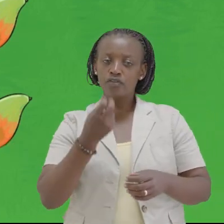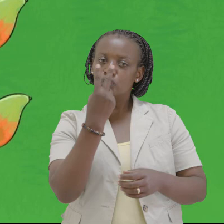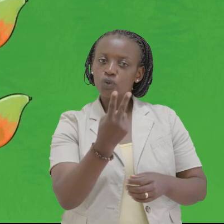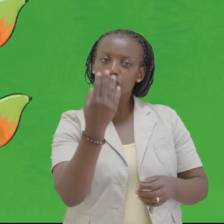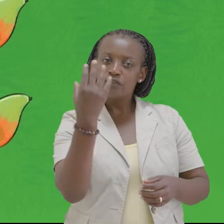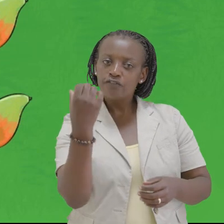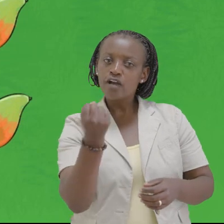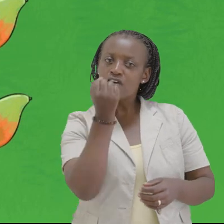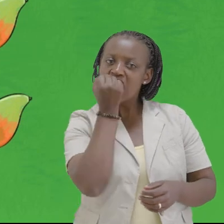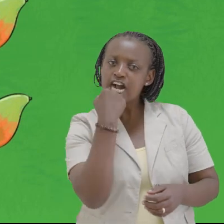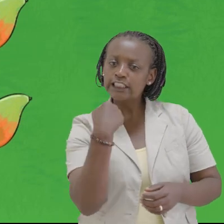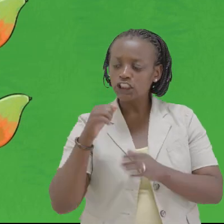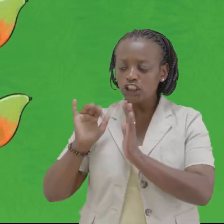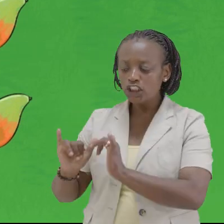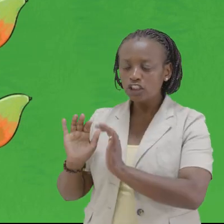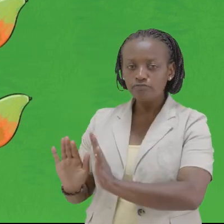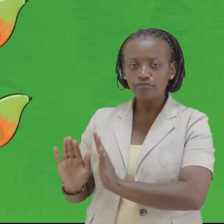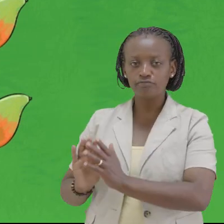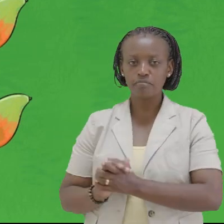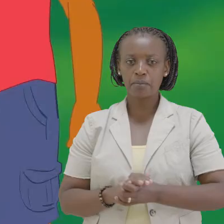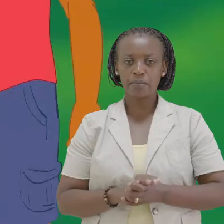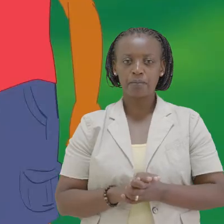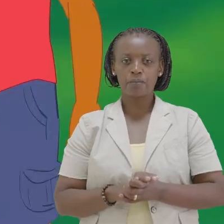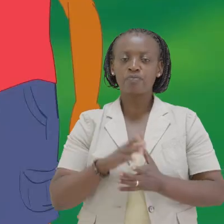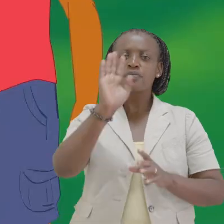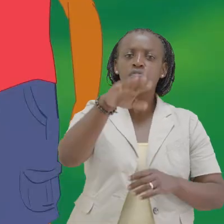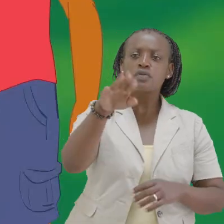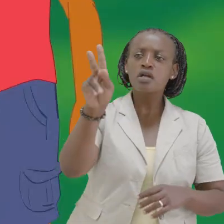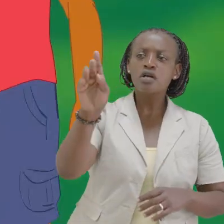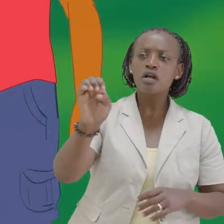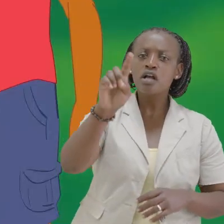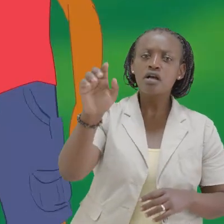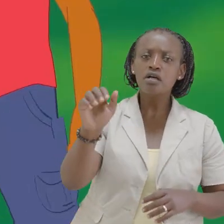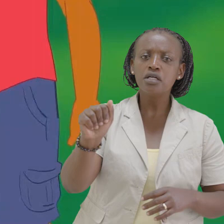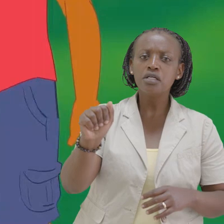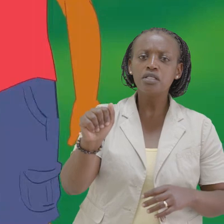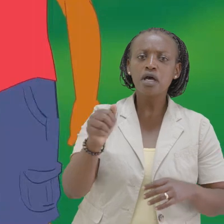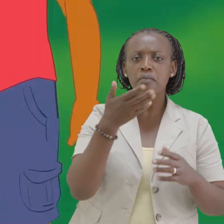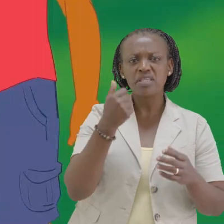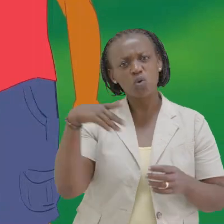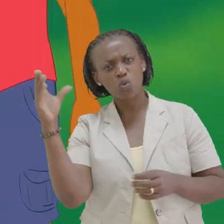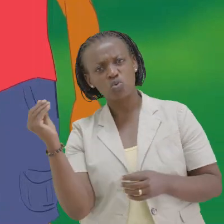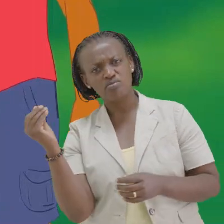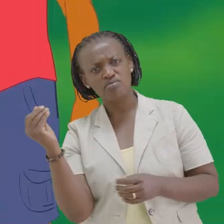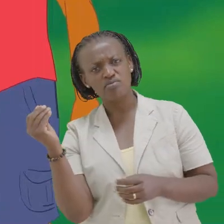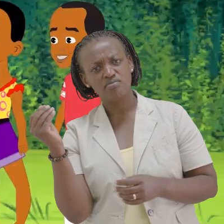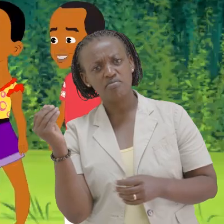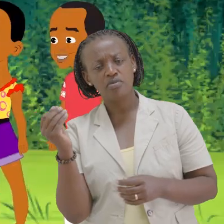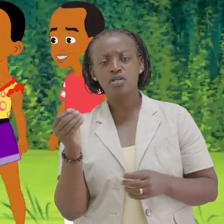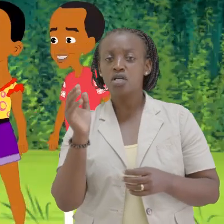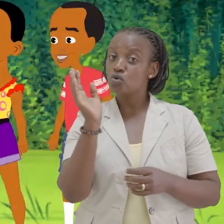I have 25 mangoes left. Keza, we better get going.